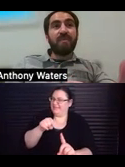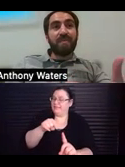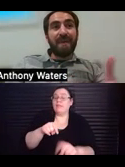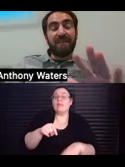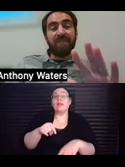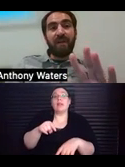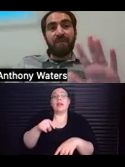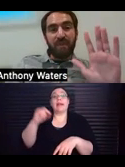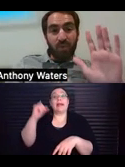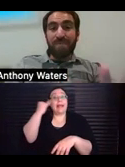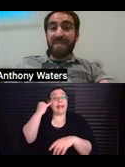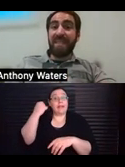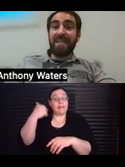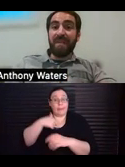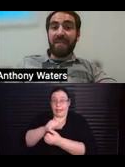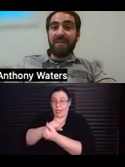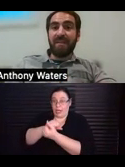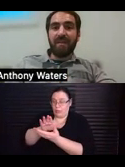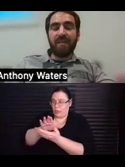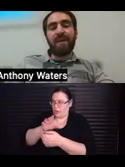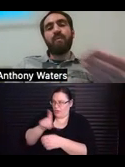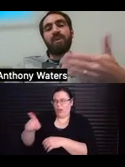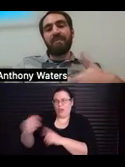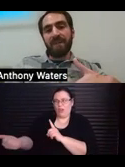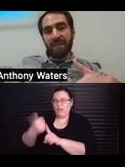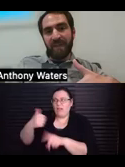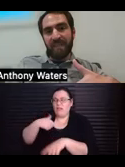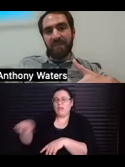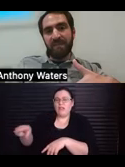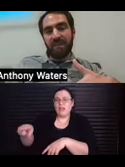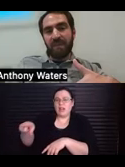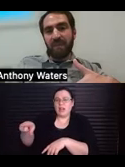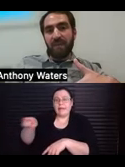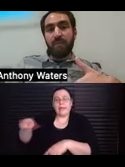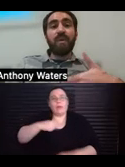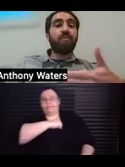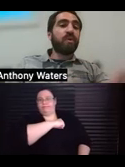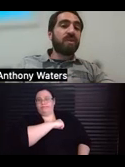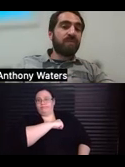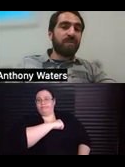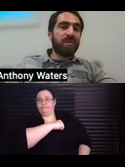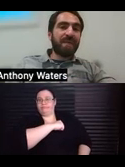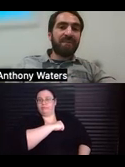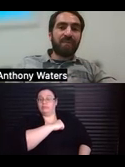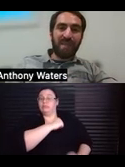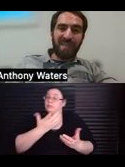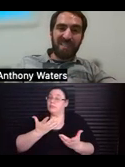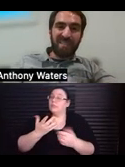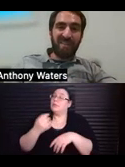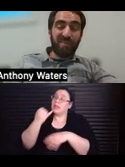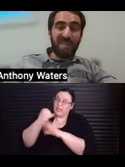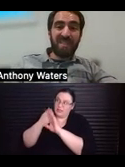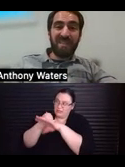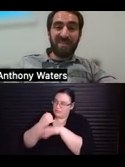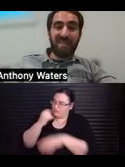them from the perspective of, you're misleading me, that will put them on the defensive. But we approach them from the perspective of, but gosh,